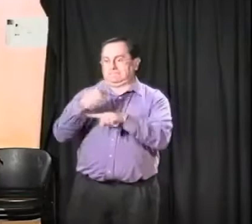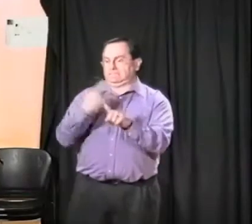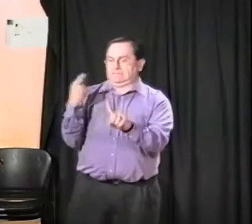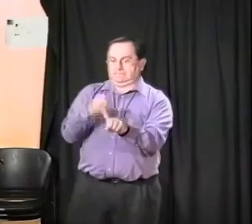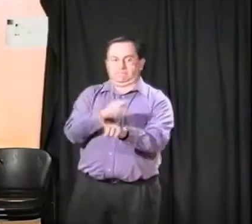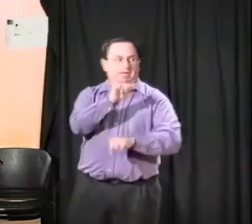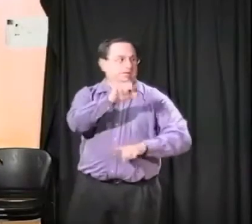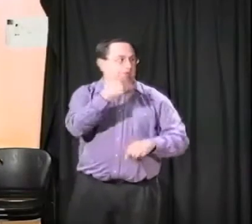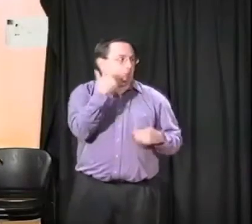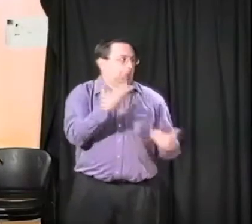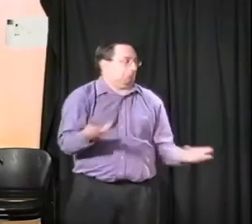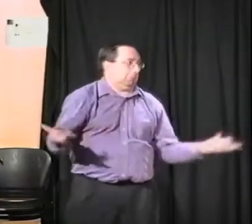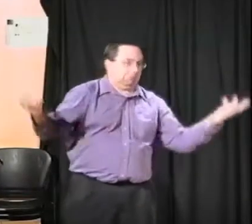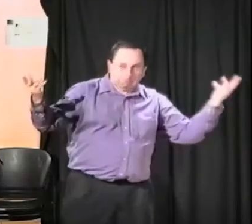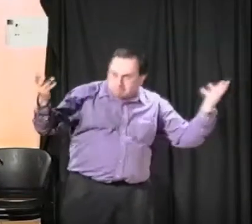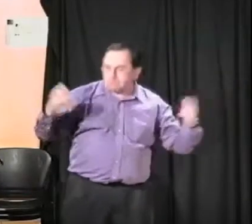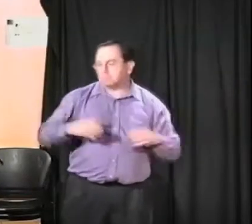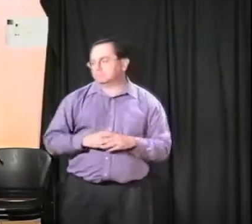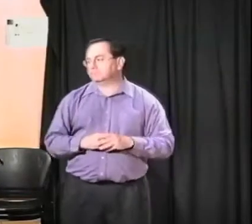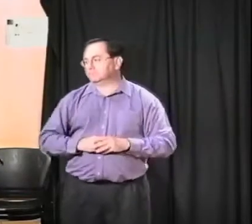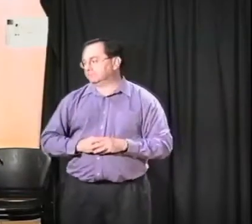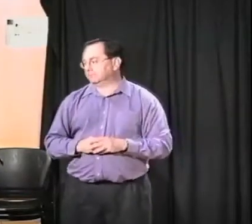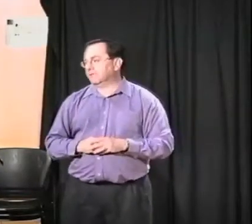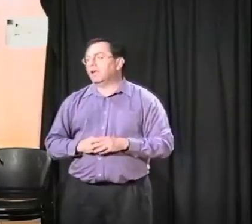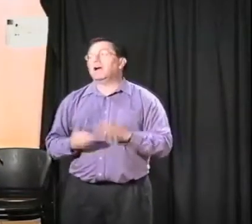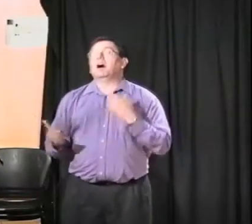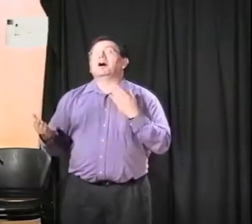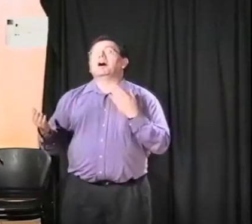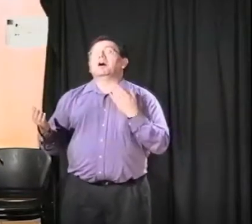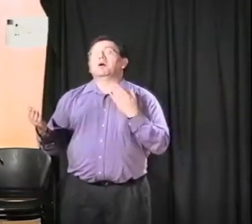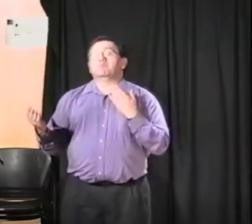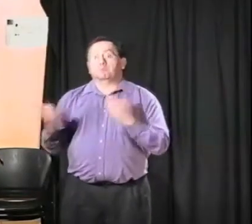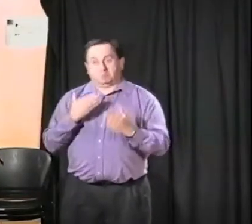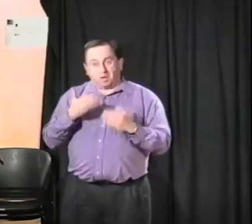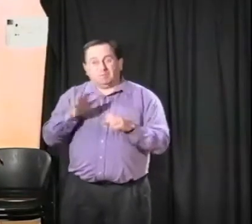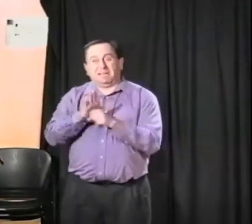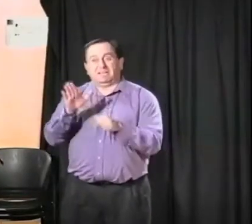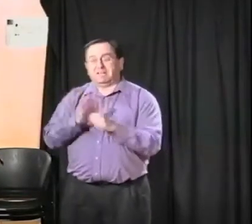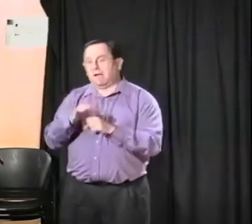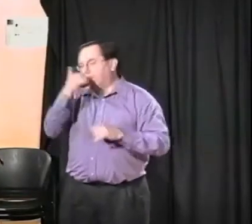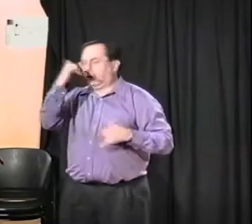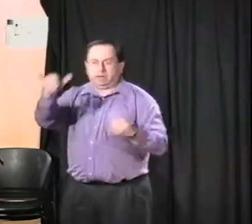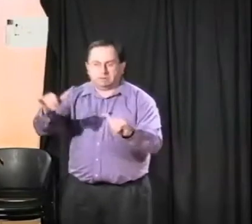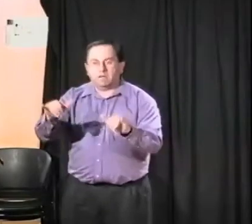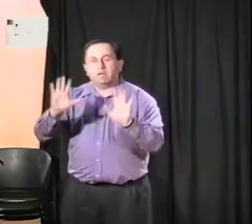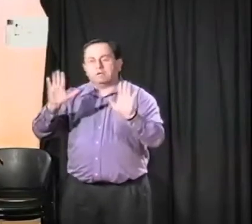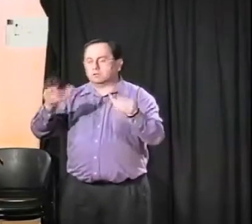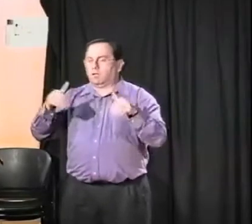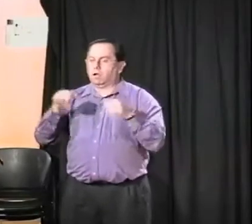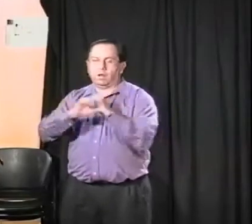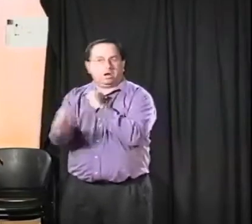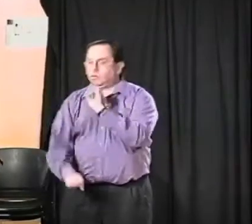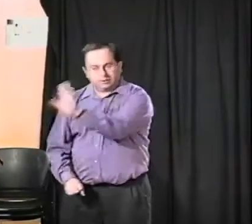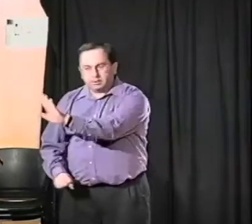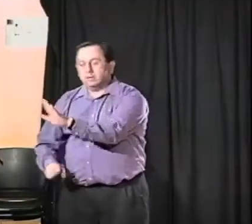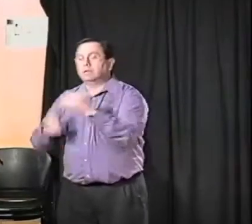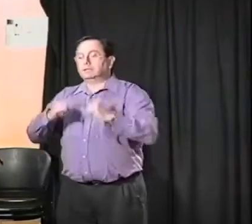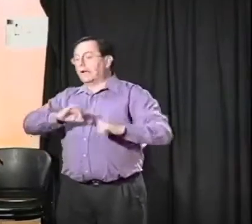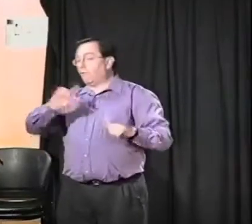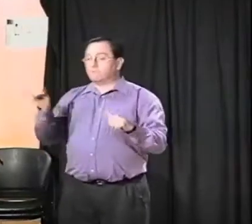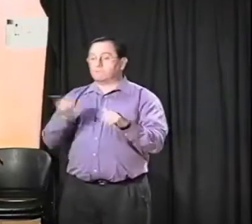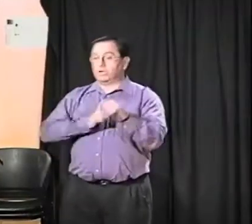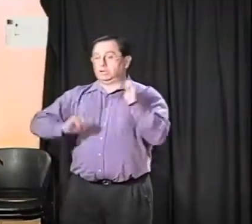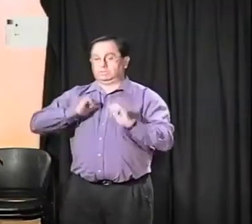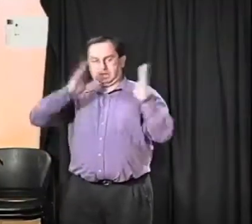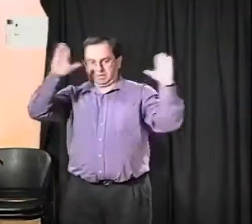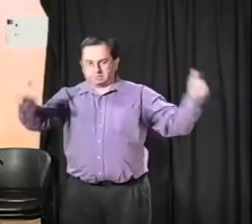That's more than probably a sufficient amount of monkeying around on my part. So without further ado, please let me share with you the first of our